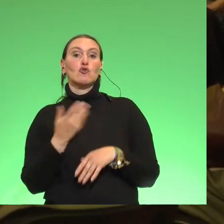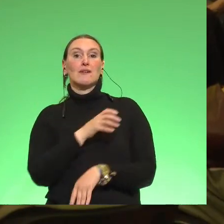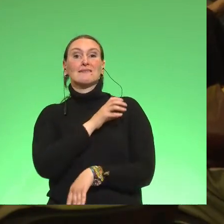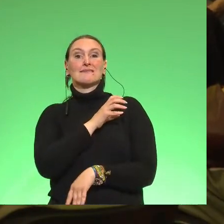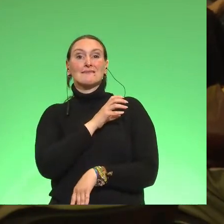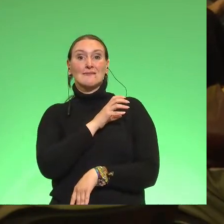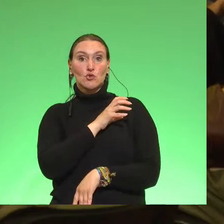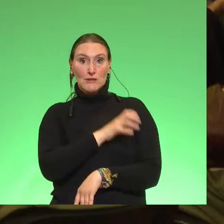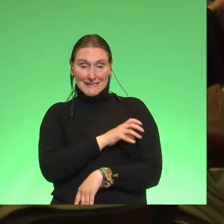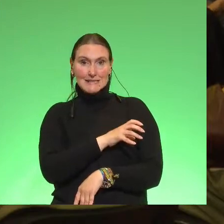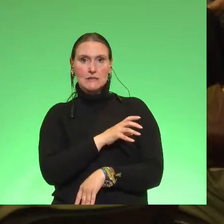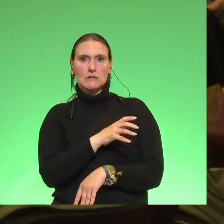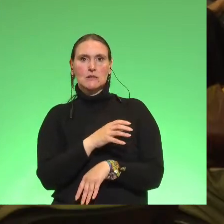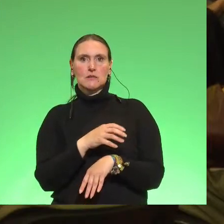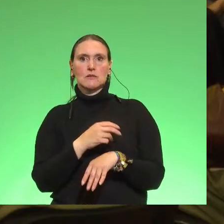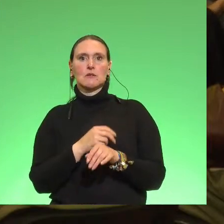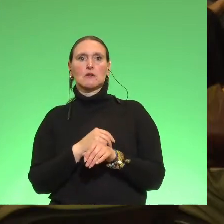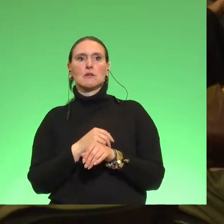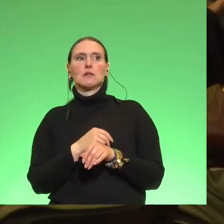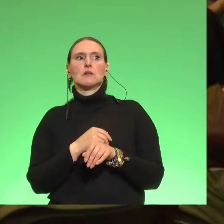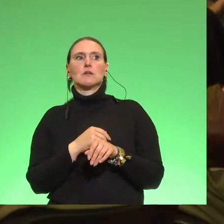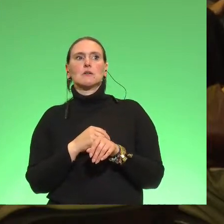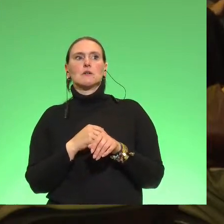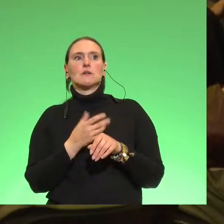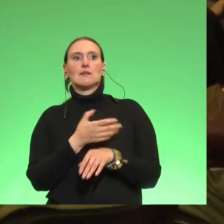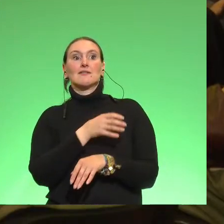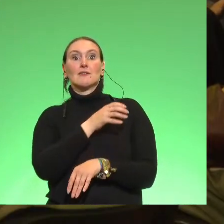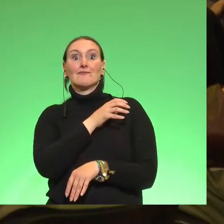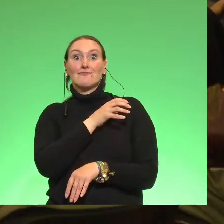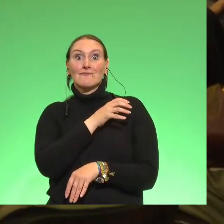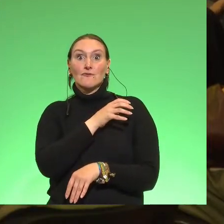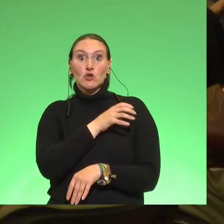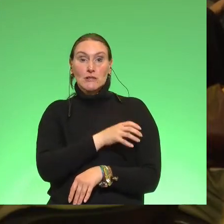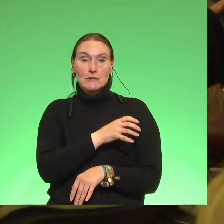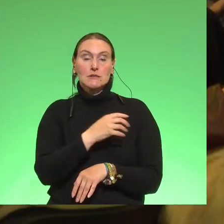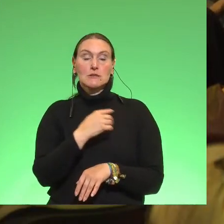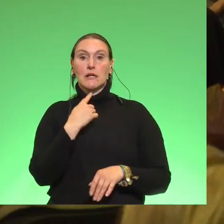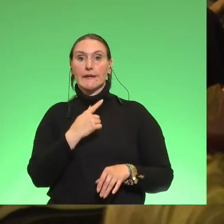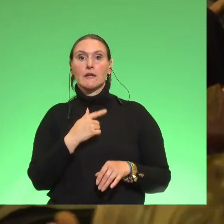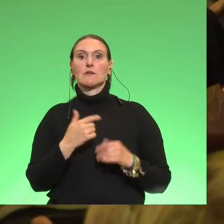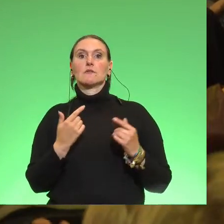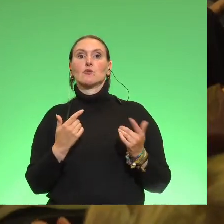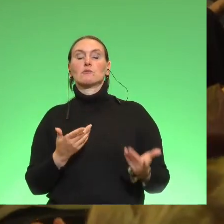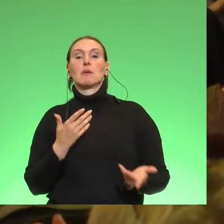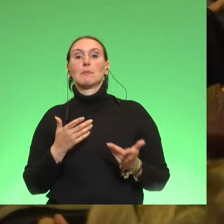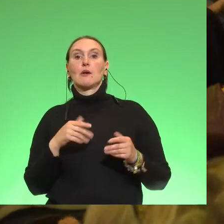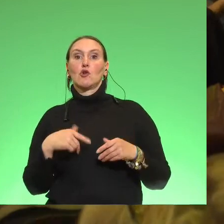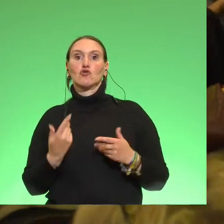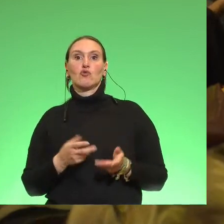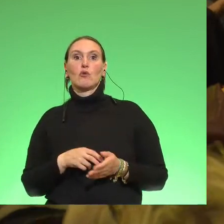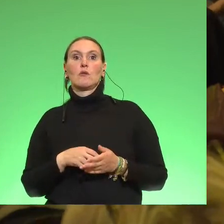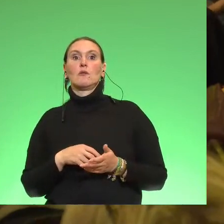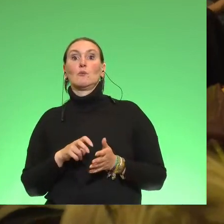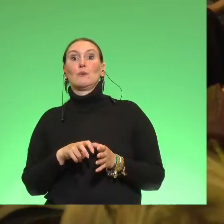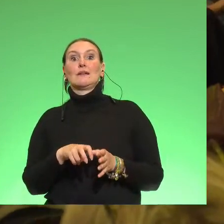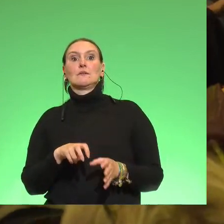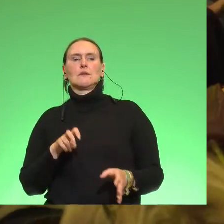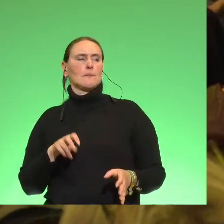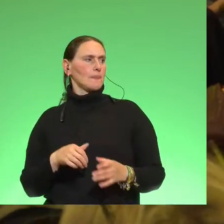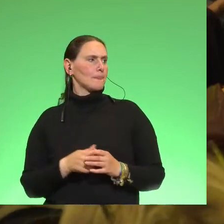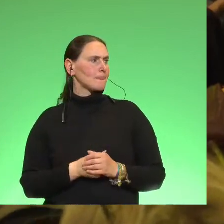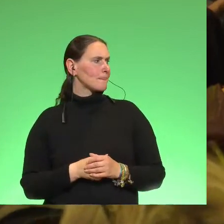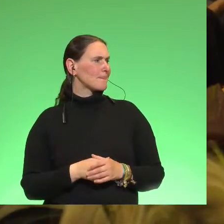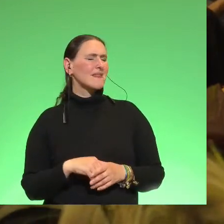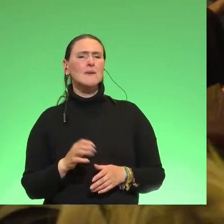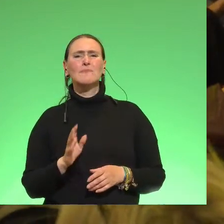clear-cut stepping out of all this. It's not that it's a strategy that, like when I was talking about stepping out,